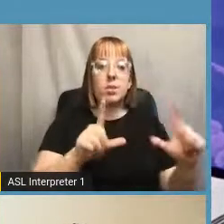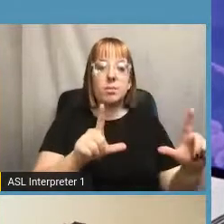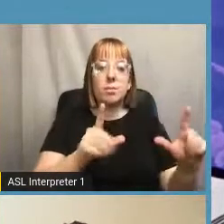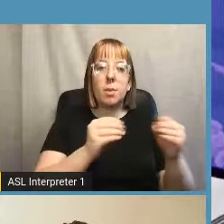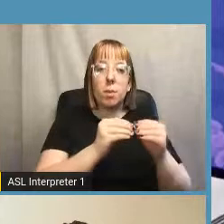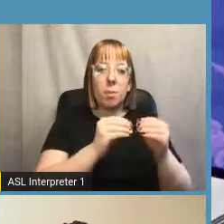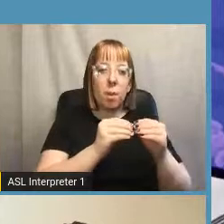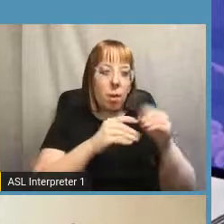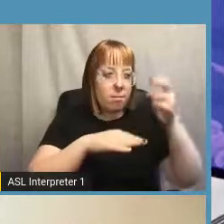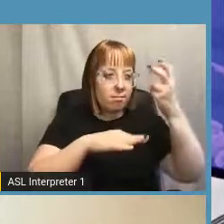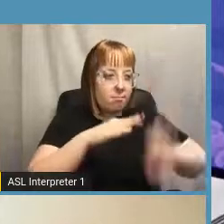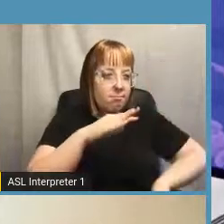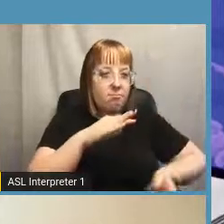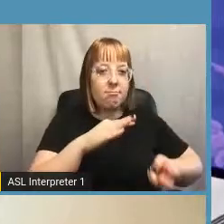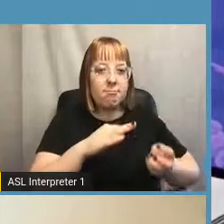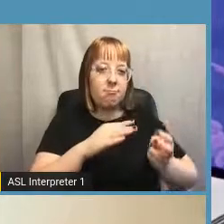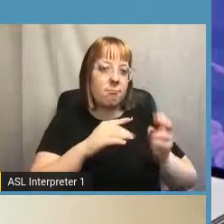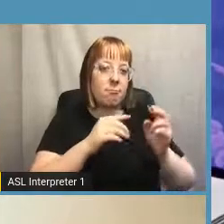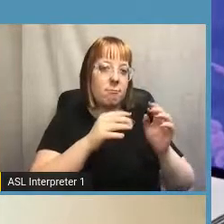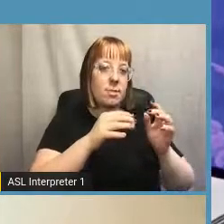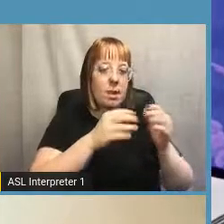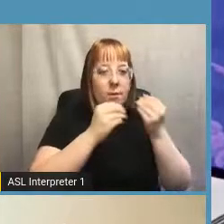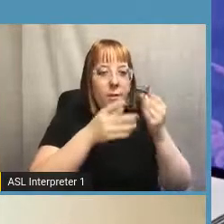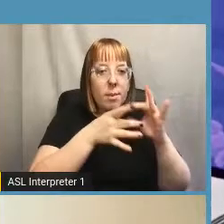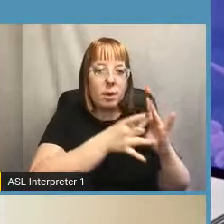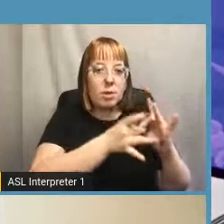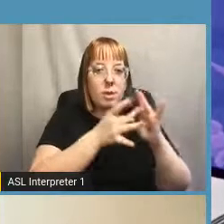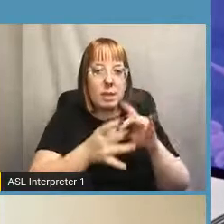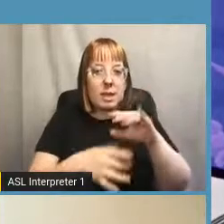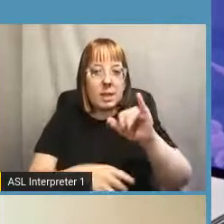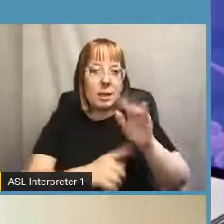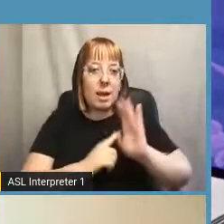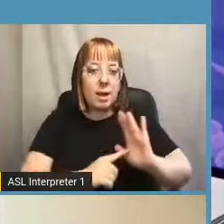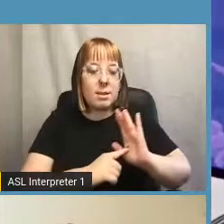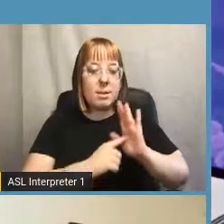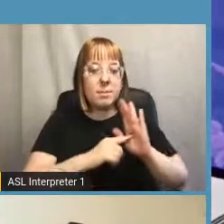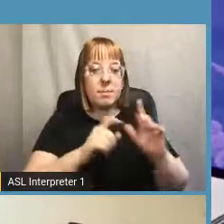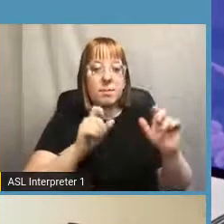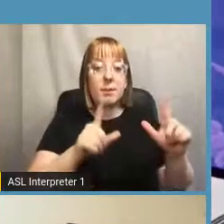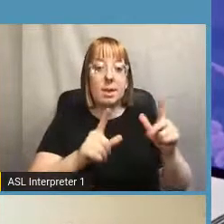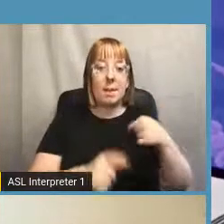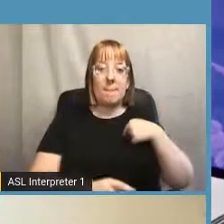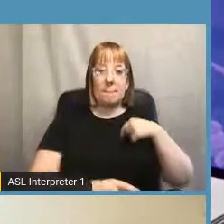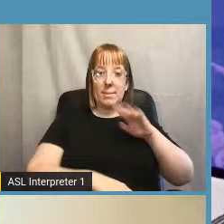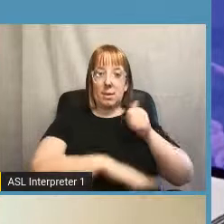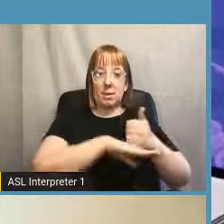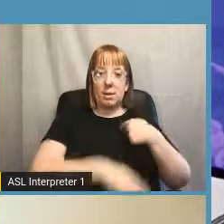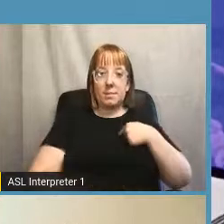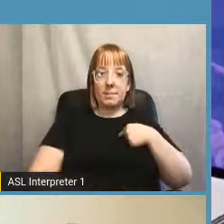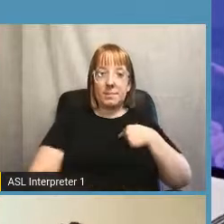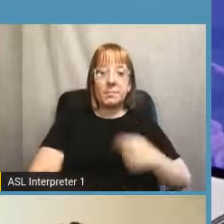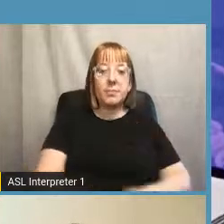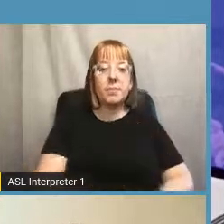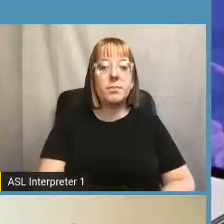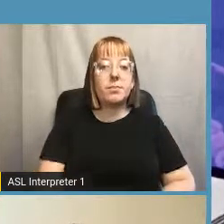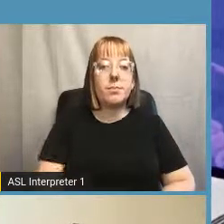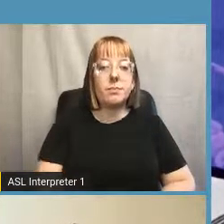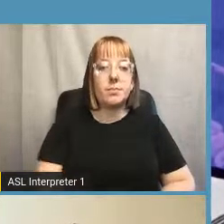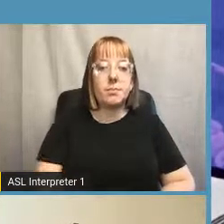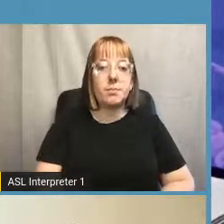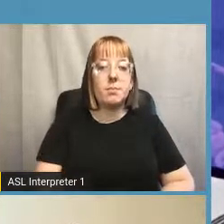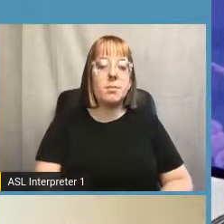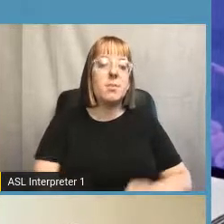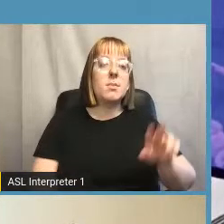about the exhibition. So you'll see that throughout this, and that was created by me. So basically I took a brought